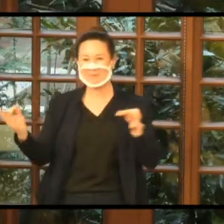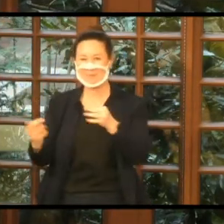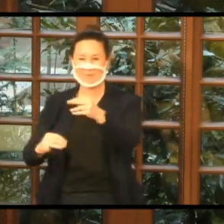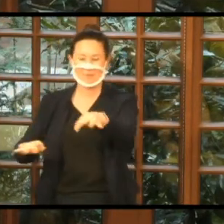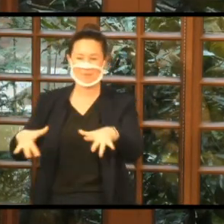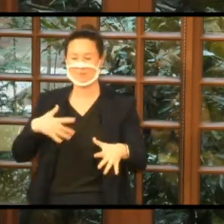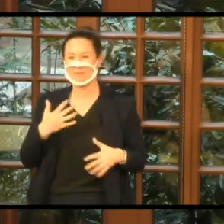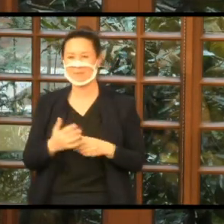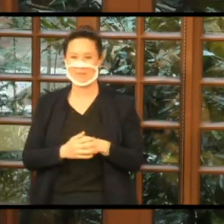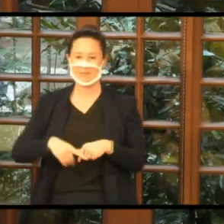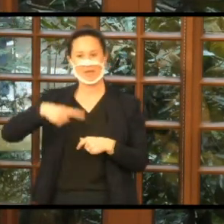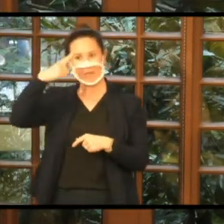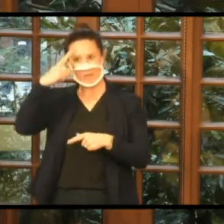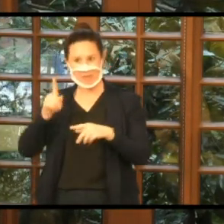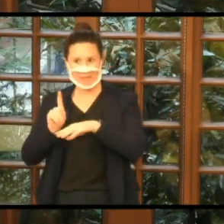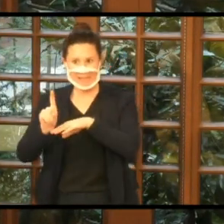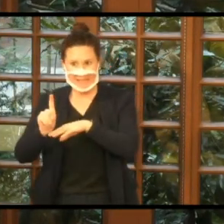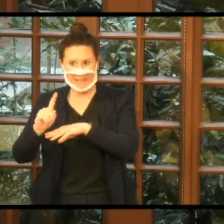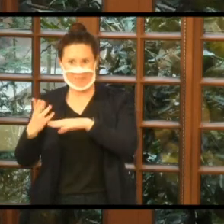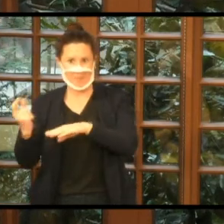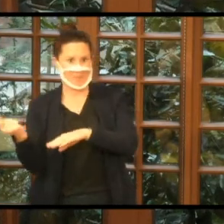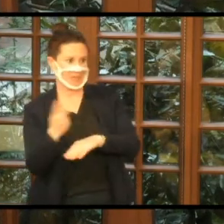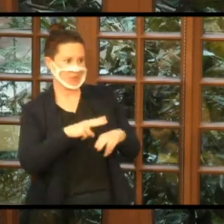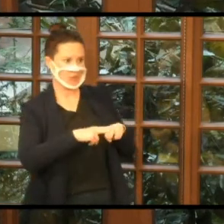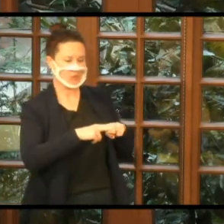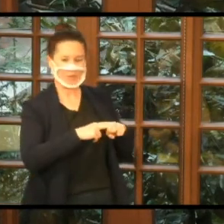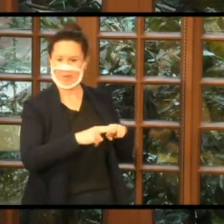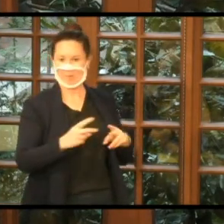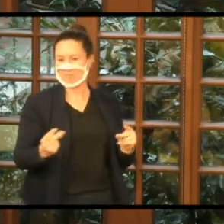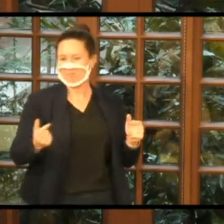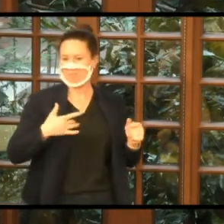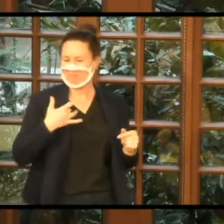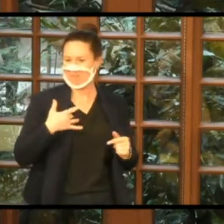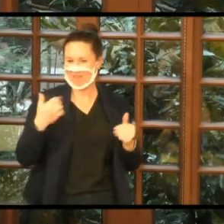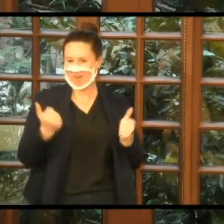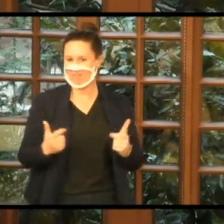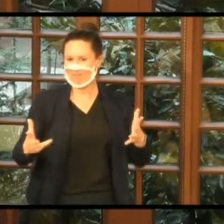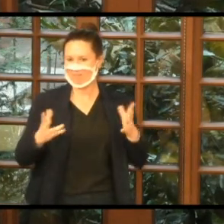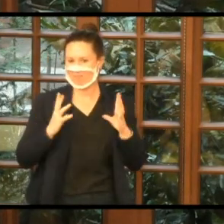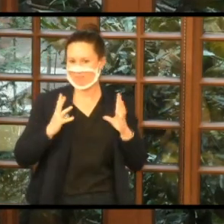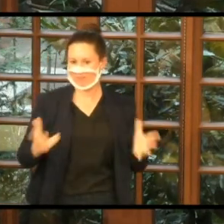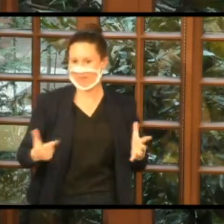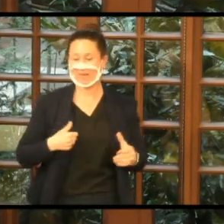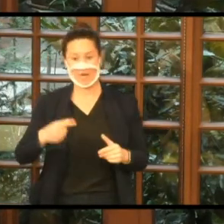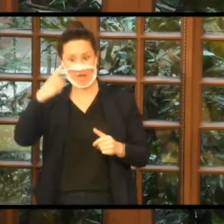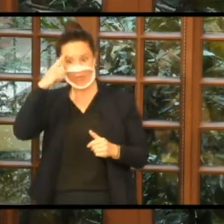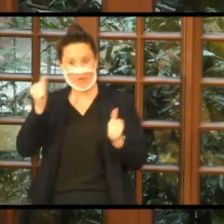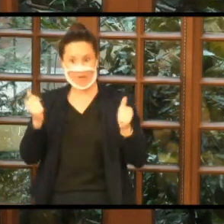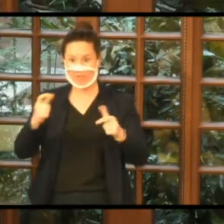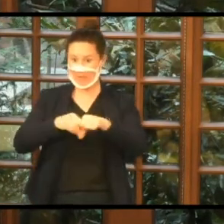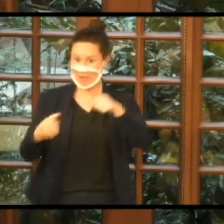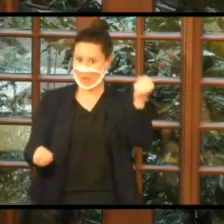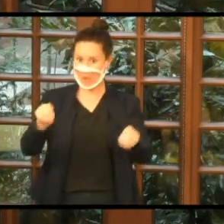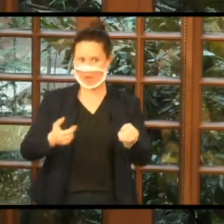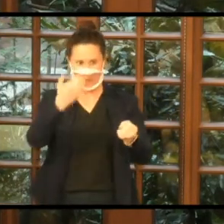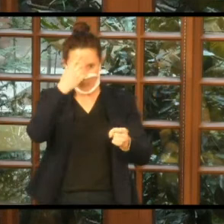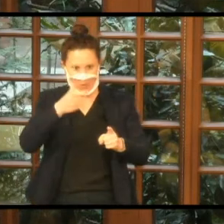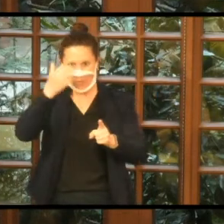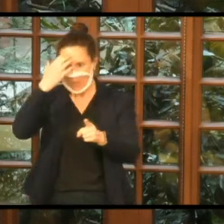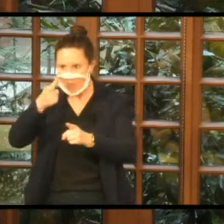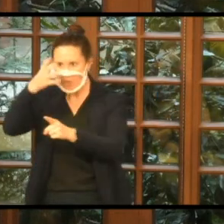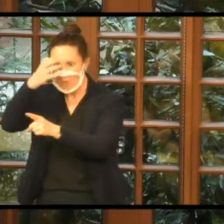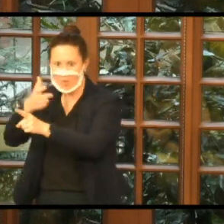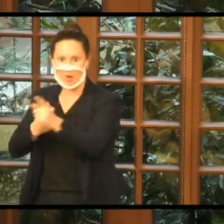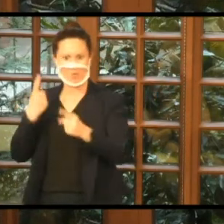midair. I thought of turning back for the train, but was suddenly sure that every passing car was driven by someone I once knew. I wondered what I looked like to